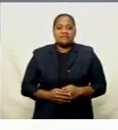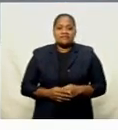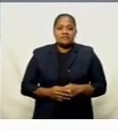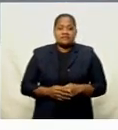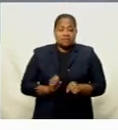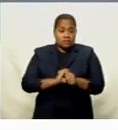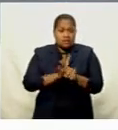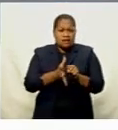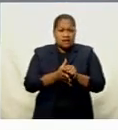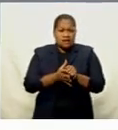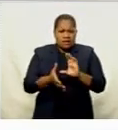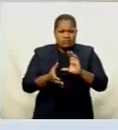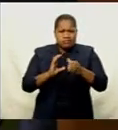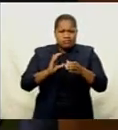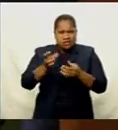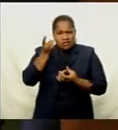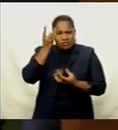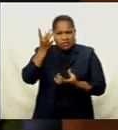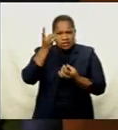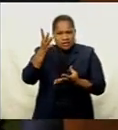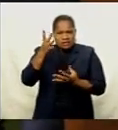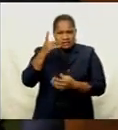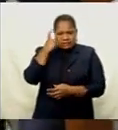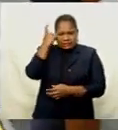COVID-19 misinformation worries authorities.